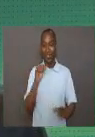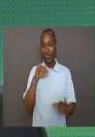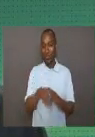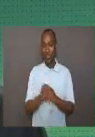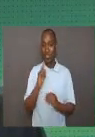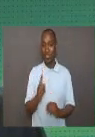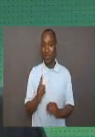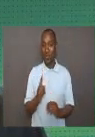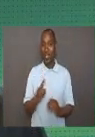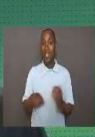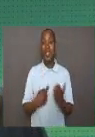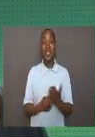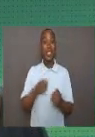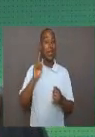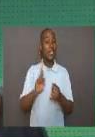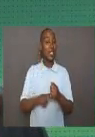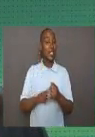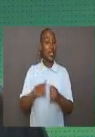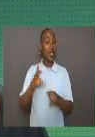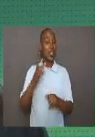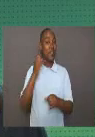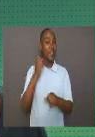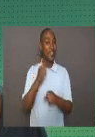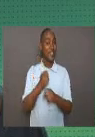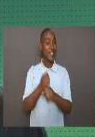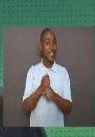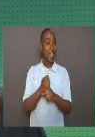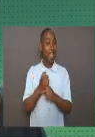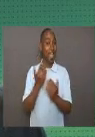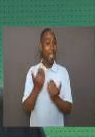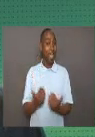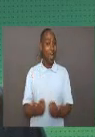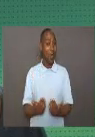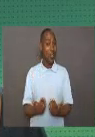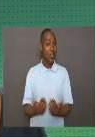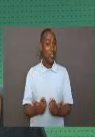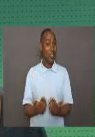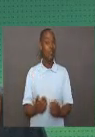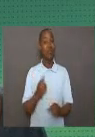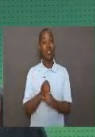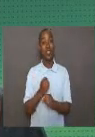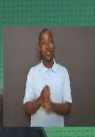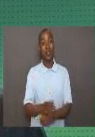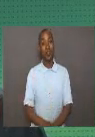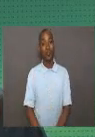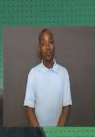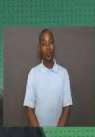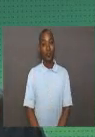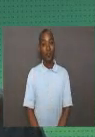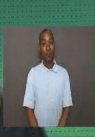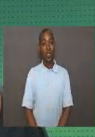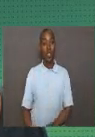Let us do one last activity before we conclude our lesson for today.